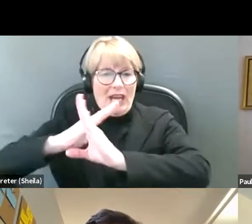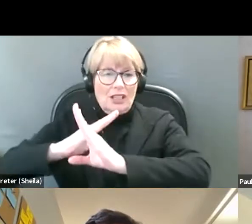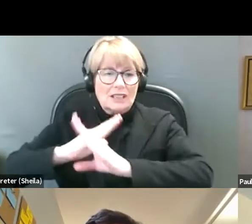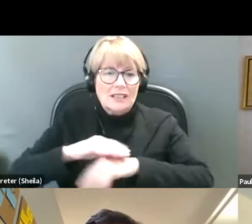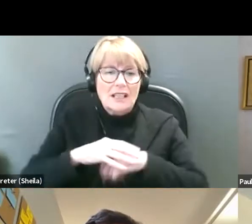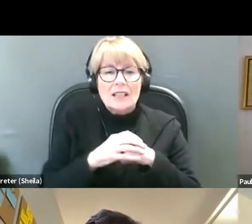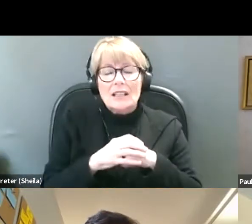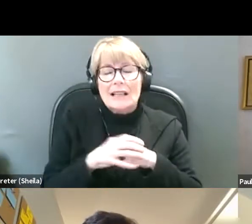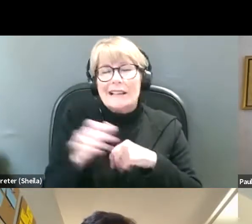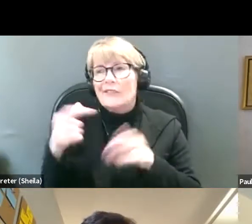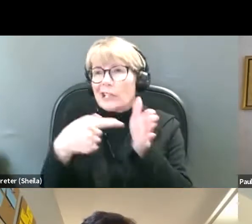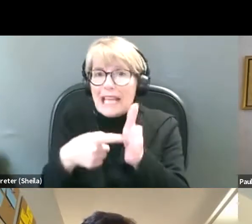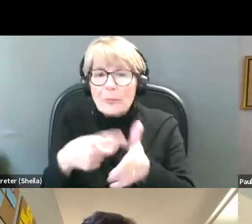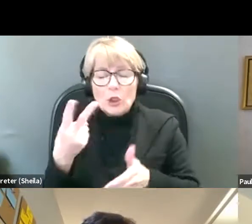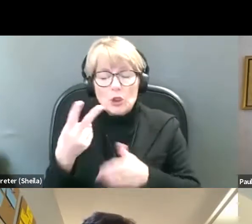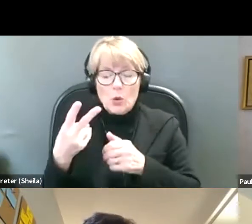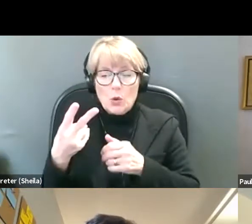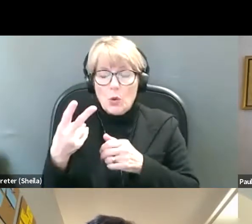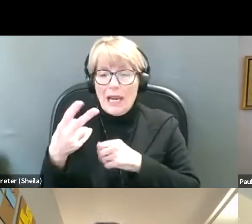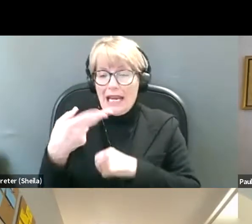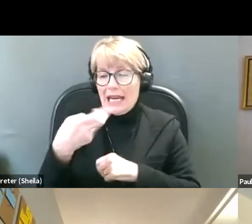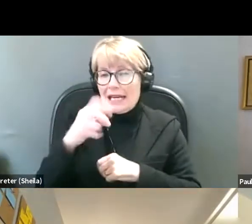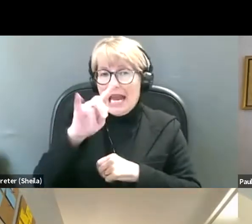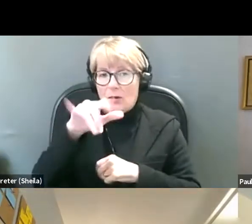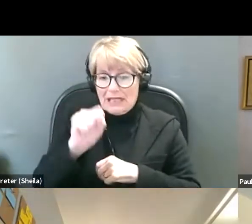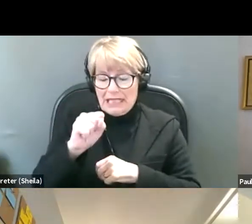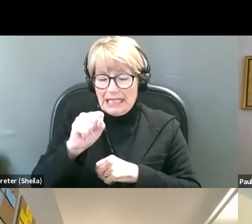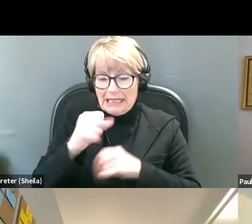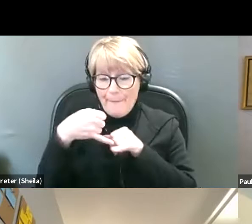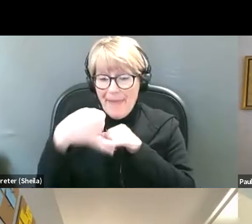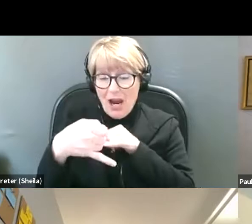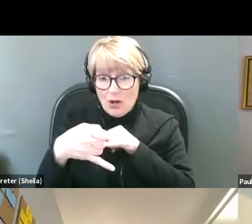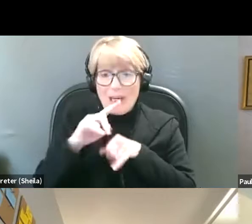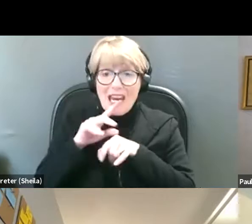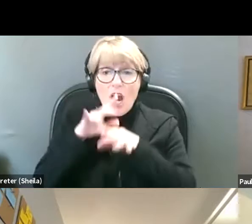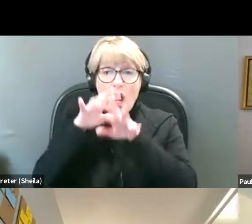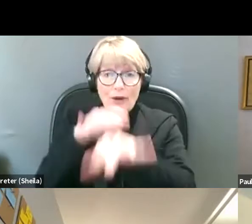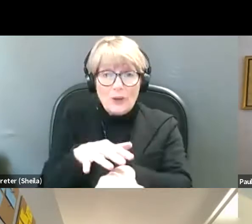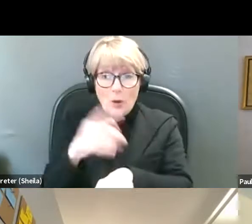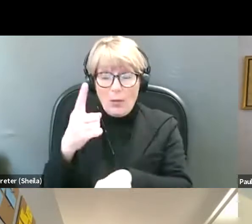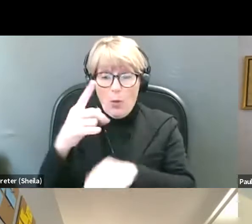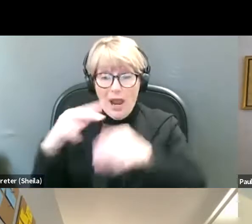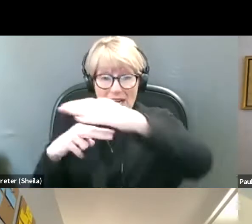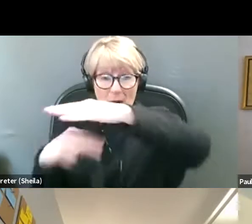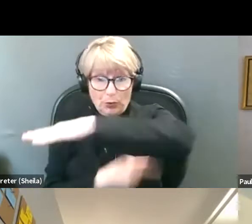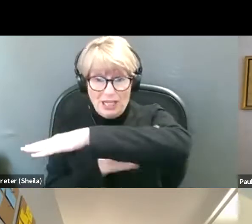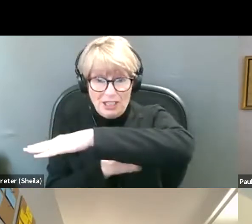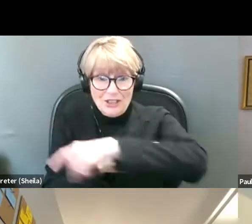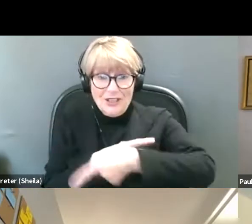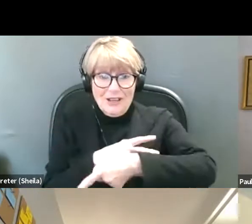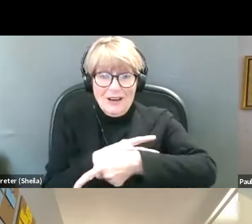counties whose boundary is a river with only one bridge across it on the 20-mile